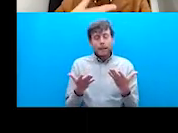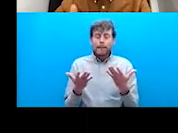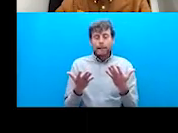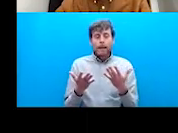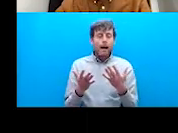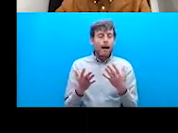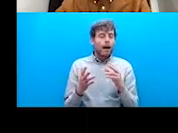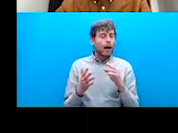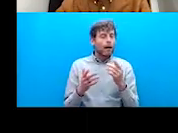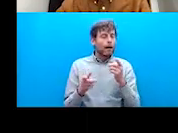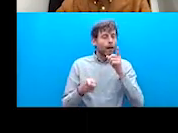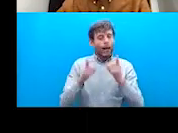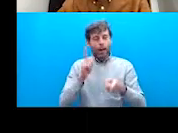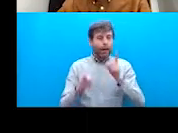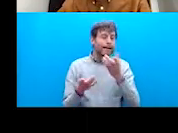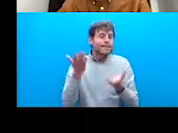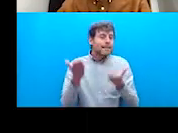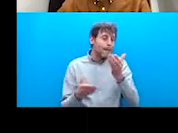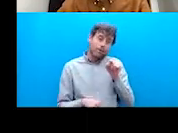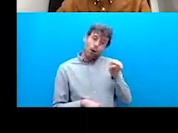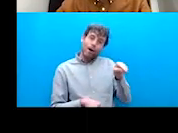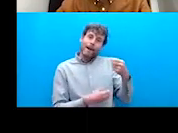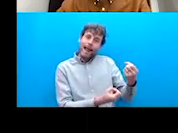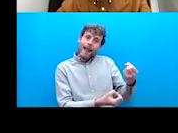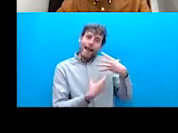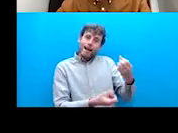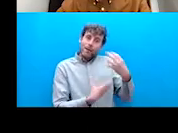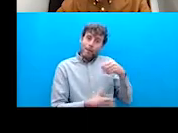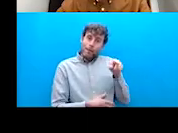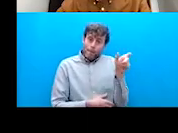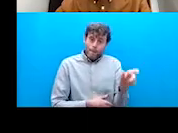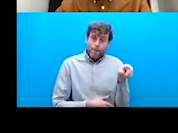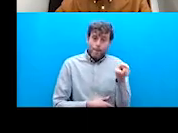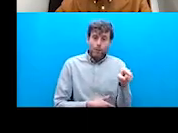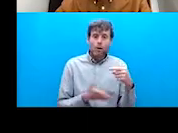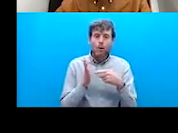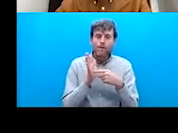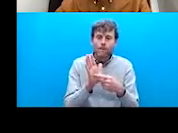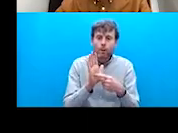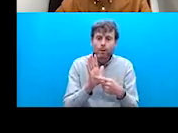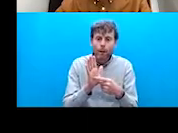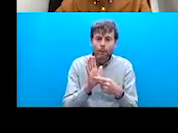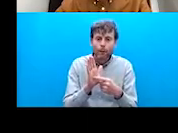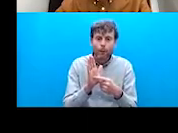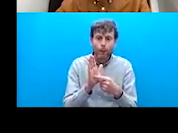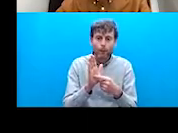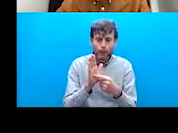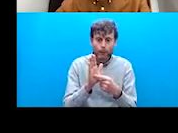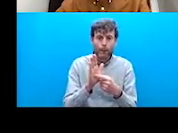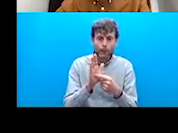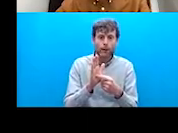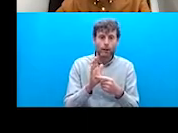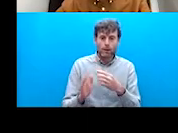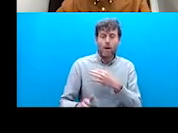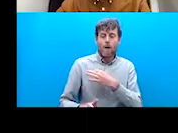it is to some extent under voluntary control. So we could, for example, decide to pursue a fully G-stream